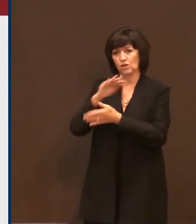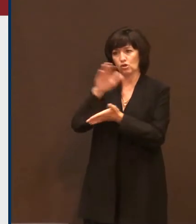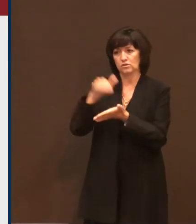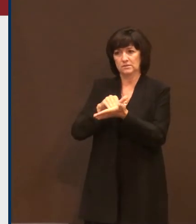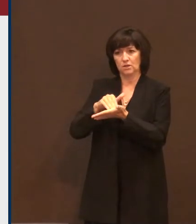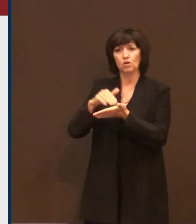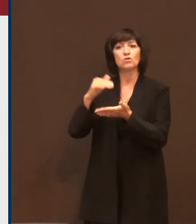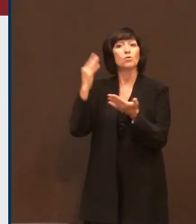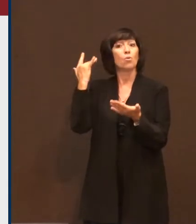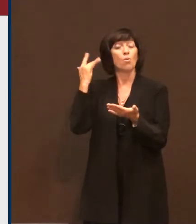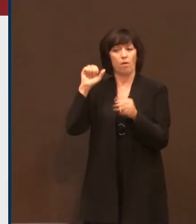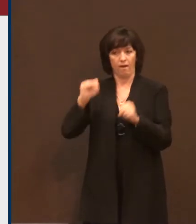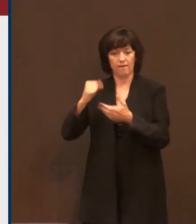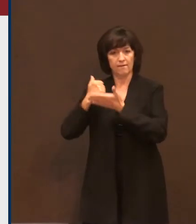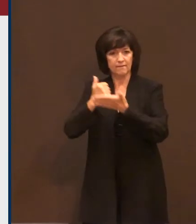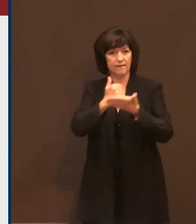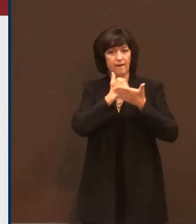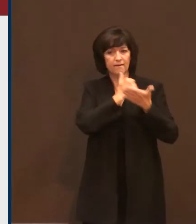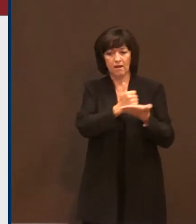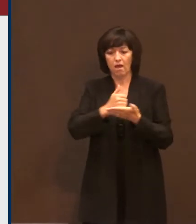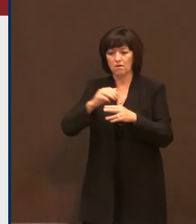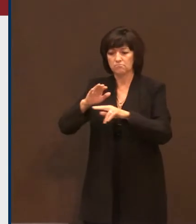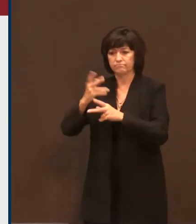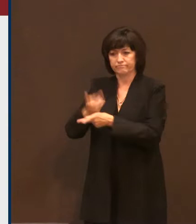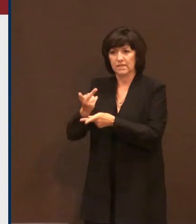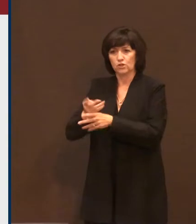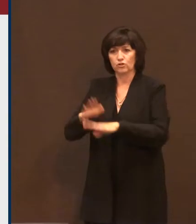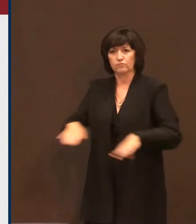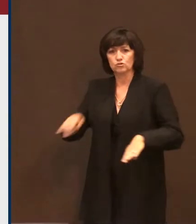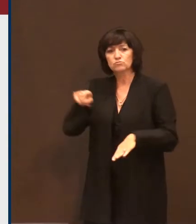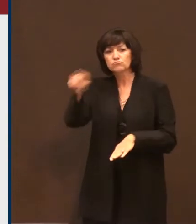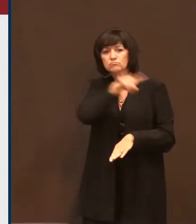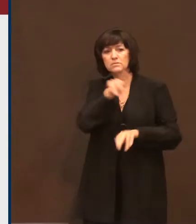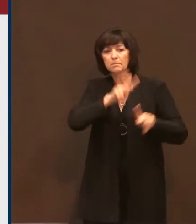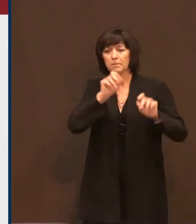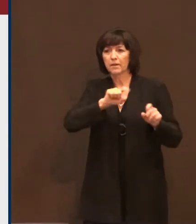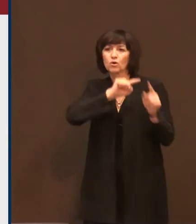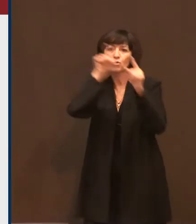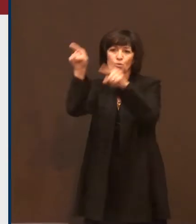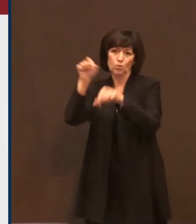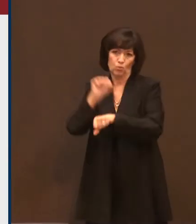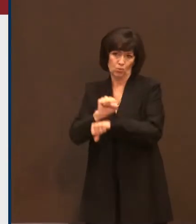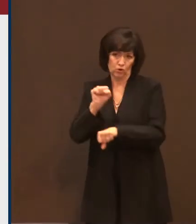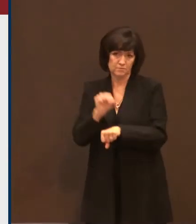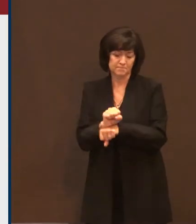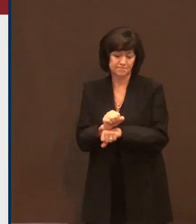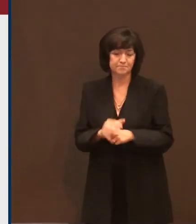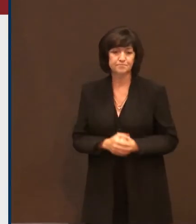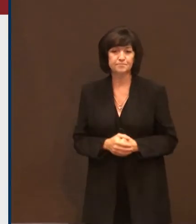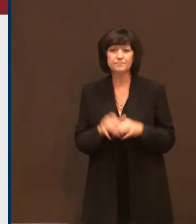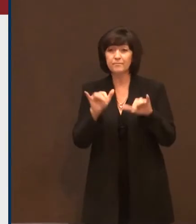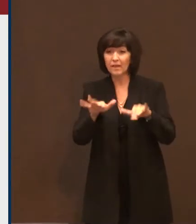excited about this work in supporting our communities. Shifting gears, I want to touch on